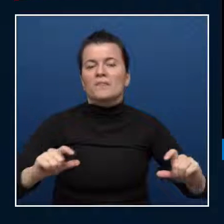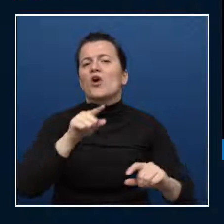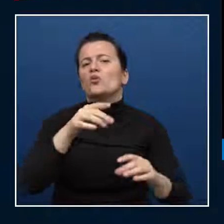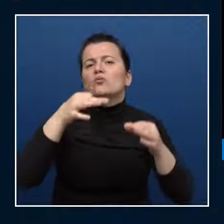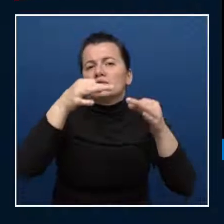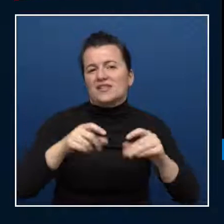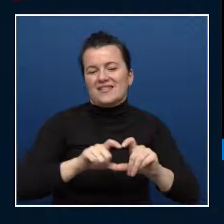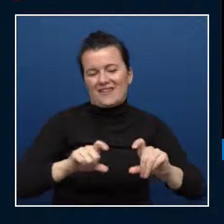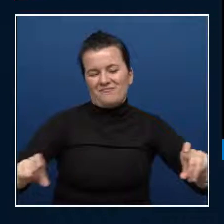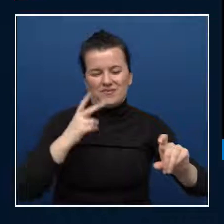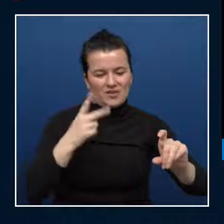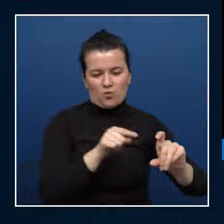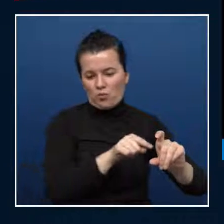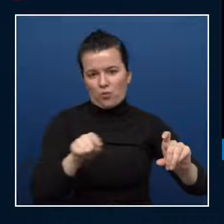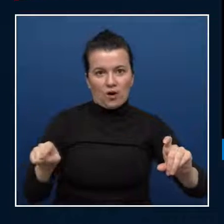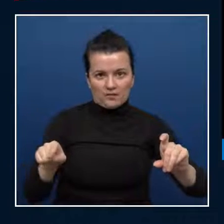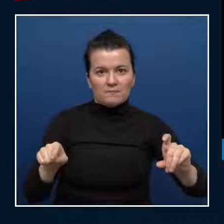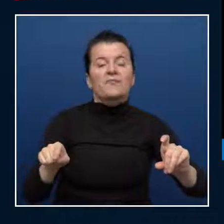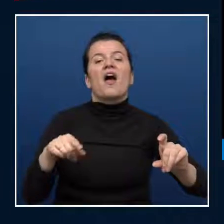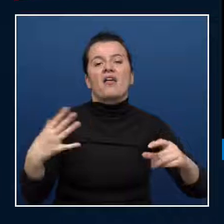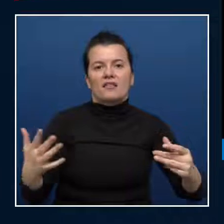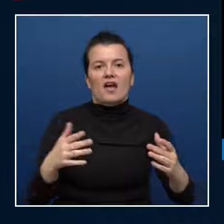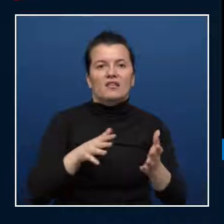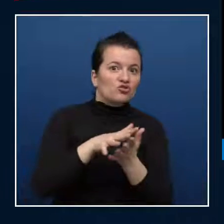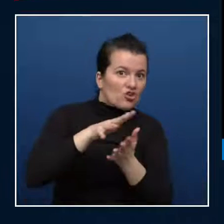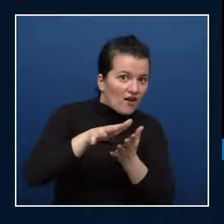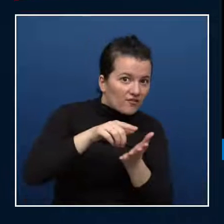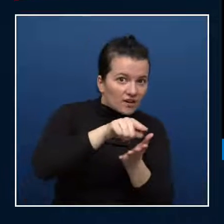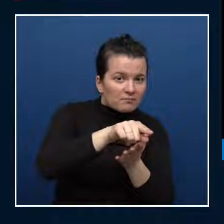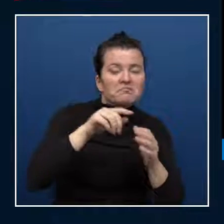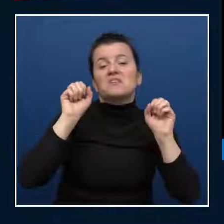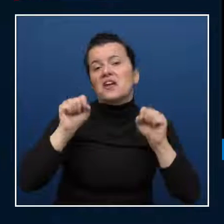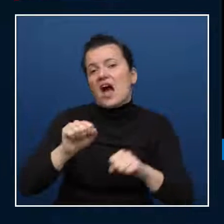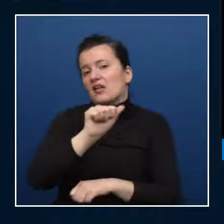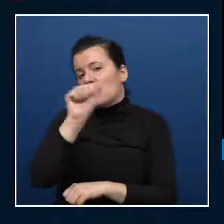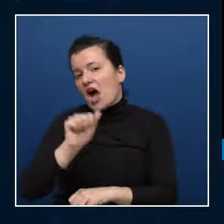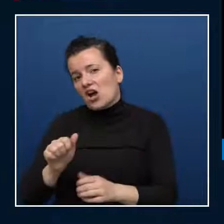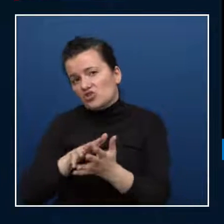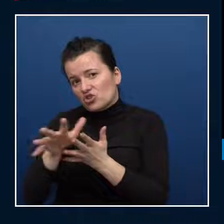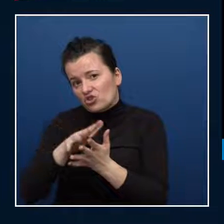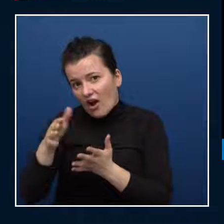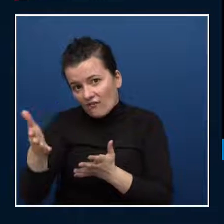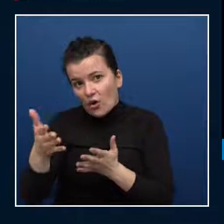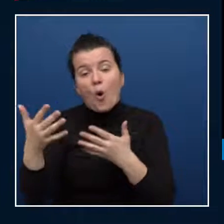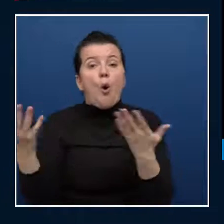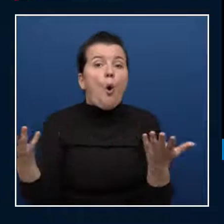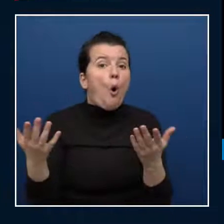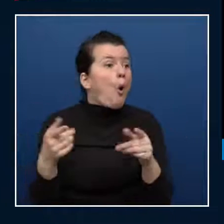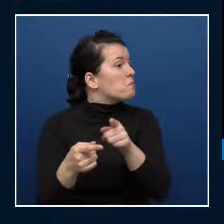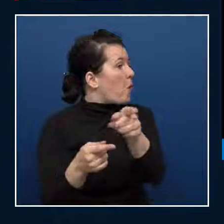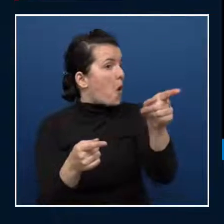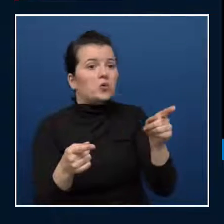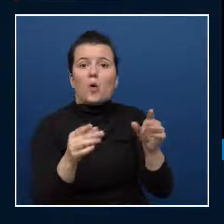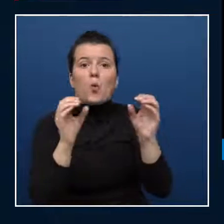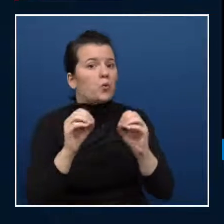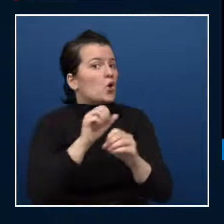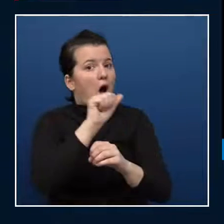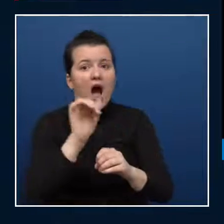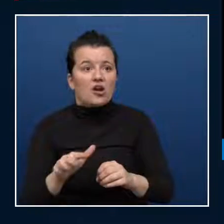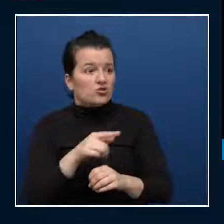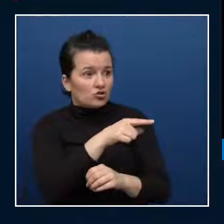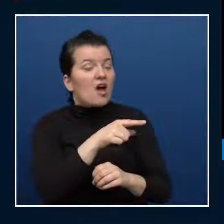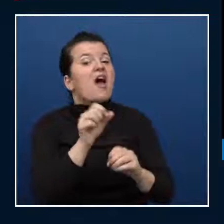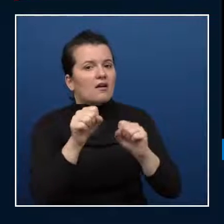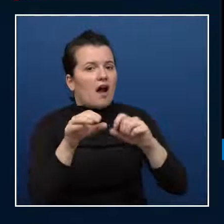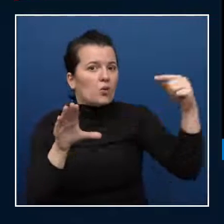the traffic. And again, it can be Azure traffic or it could be something that doesn't live on Azure. So again, another great feature here if